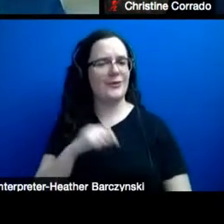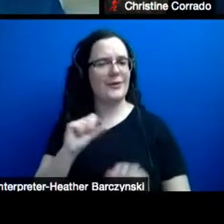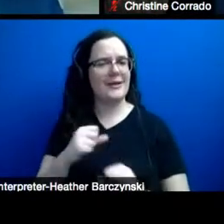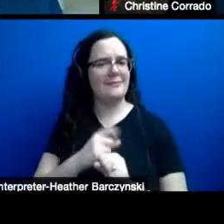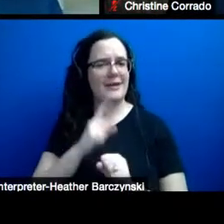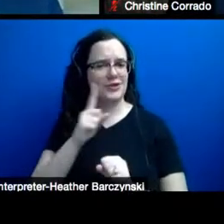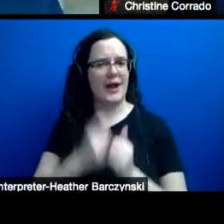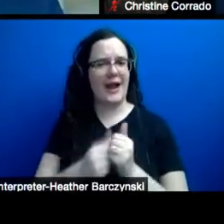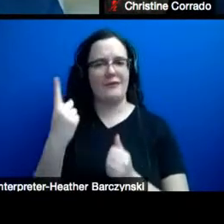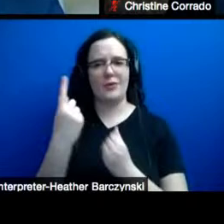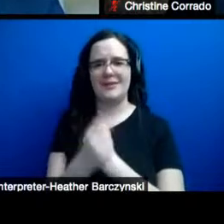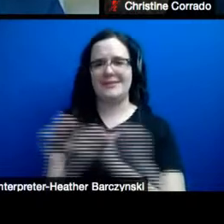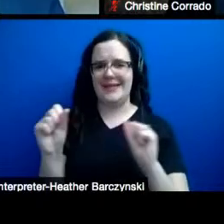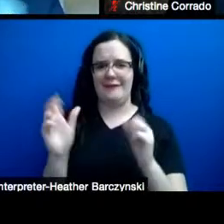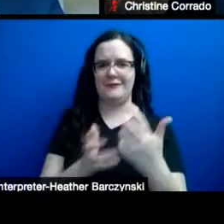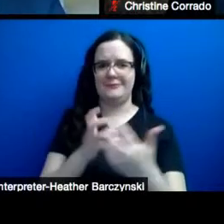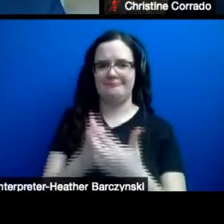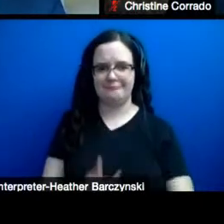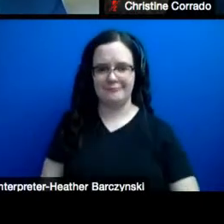is safely accommodated.